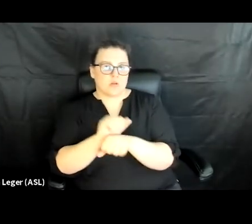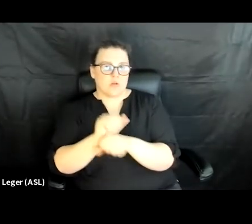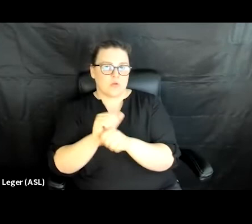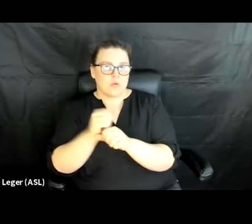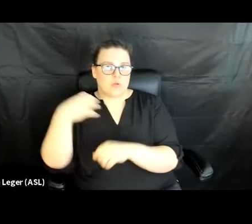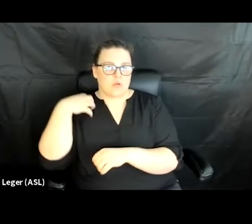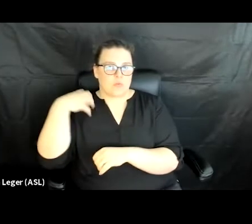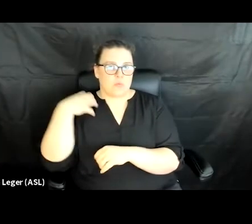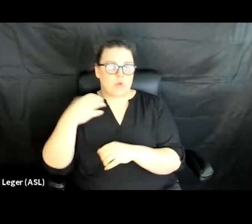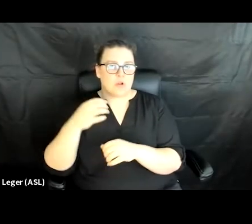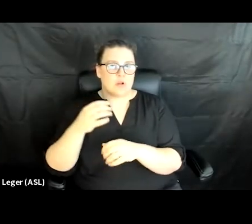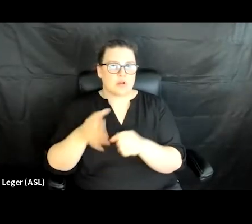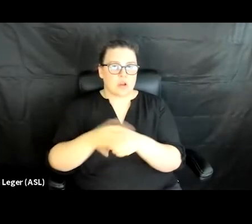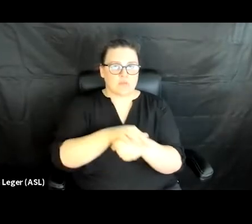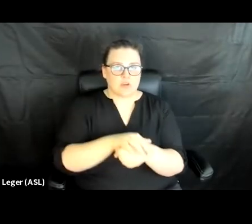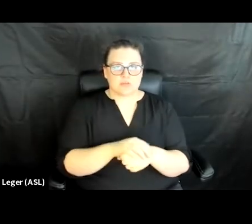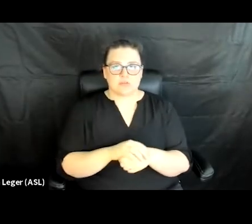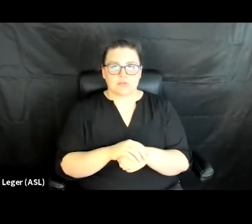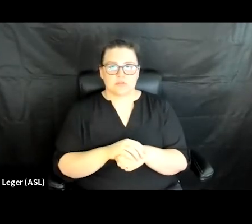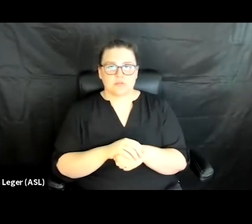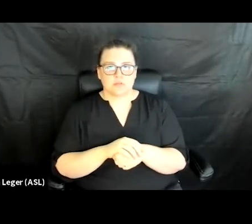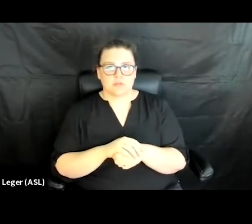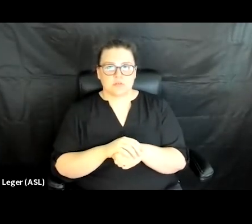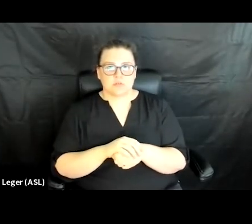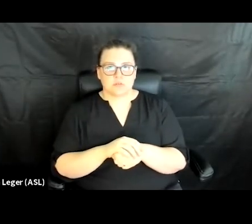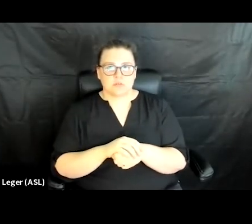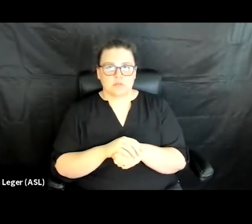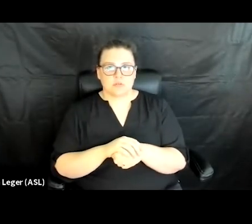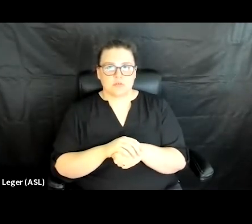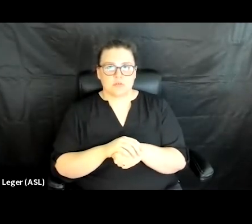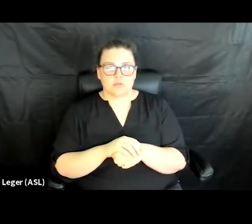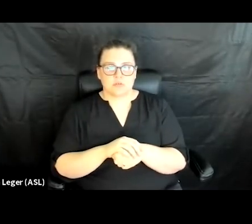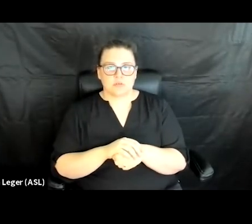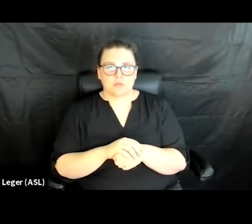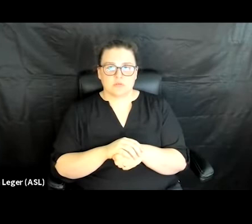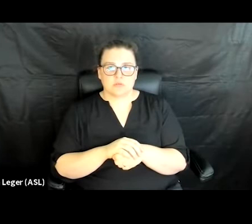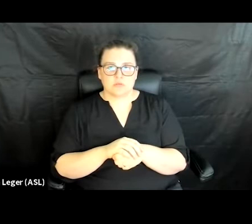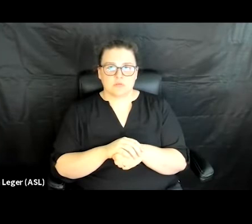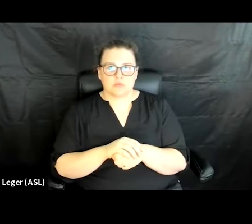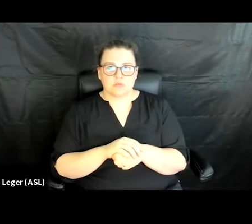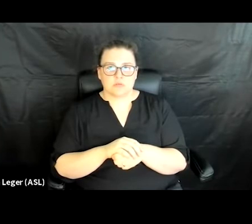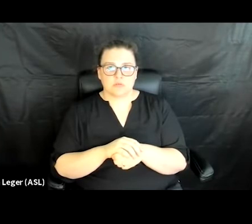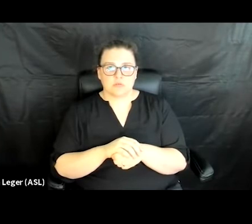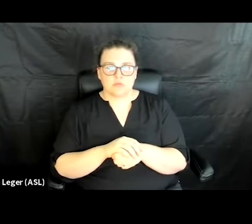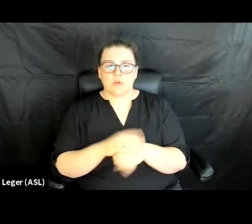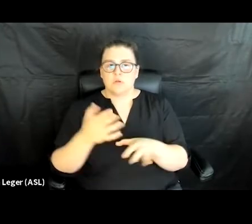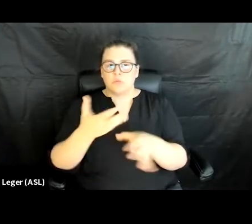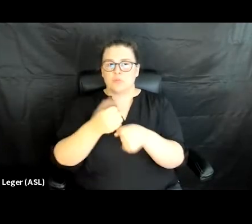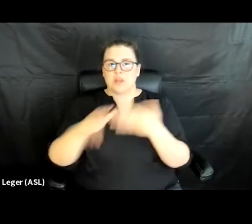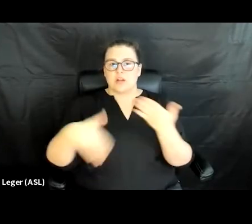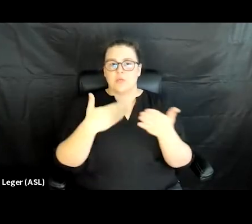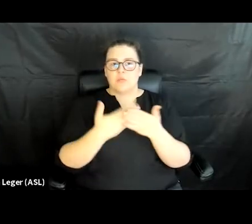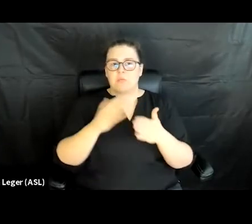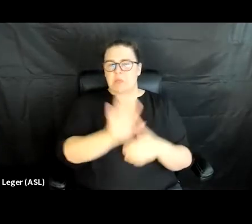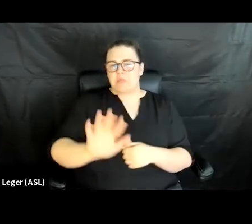healthcare marketplaces, the so-called Affordable Care Act exchanges. So we get about 70% of large